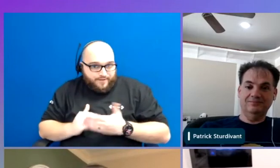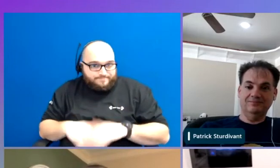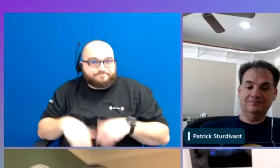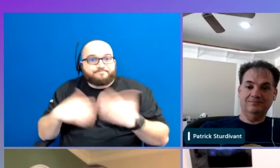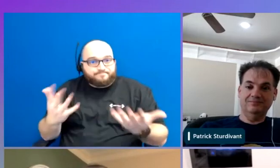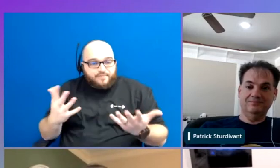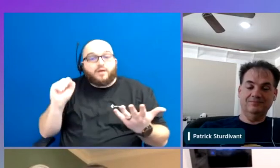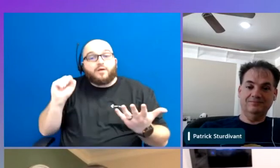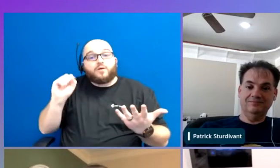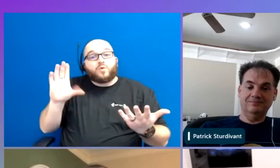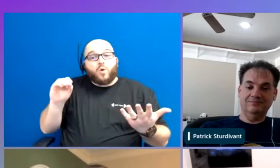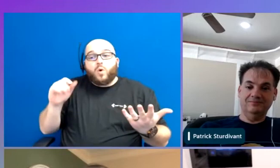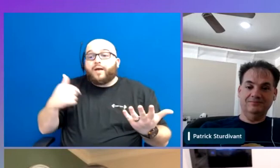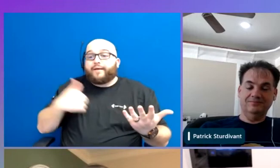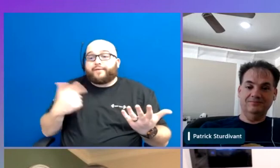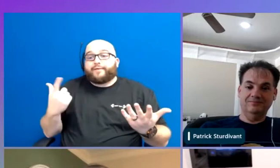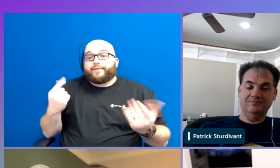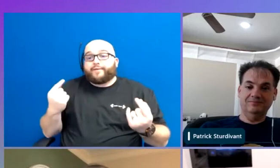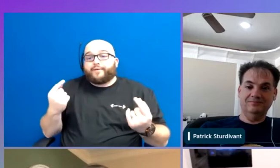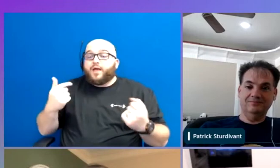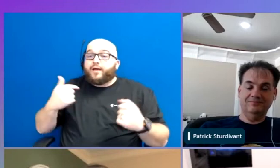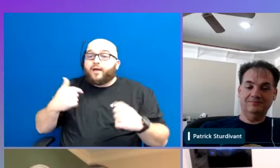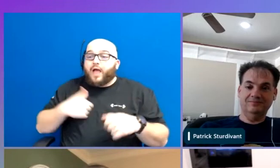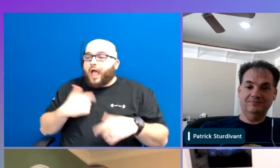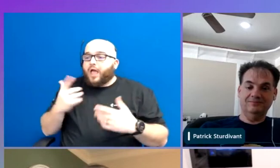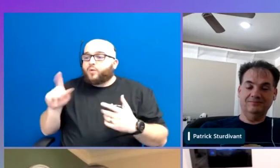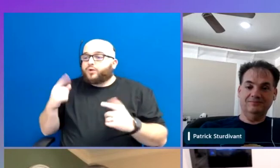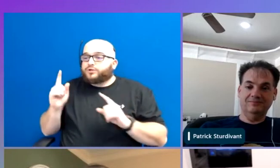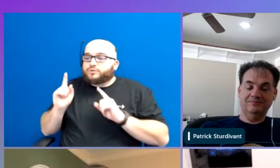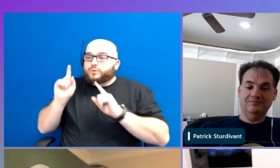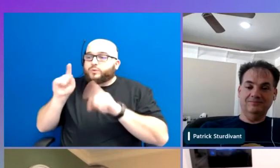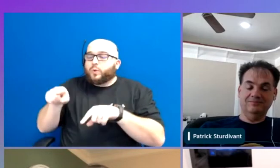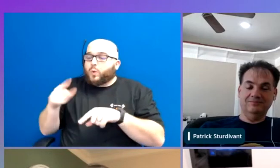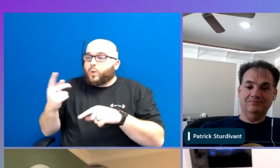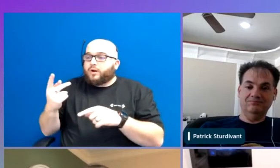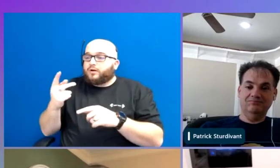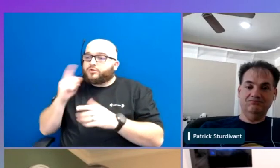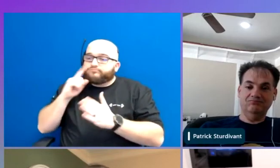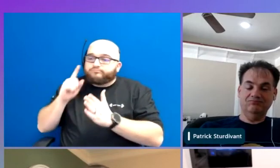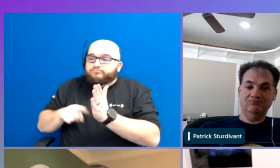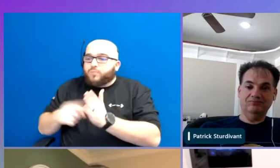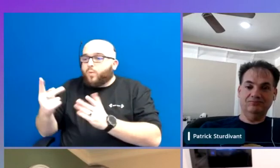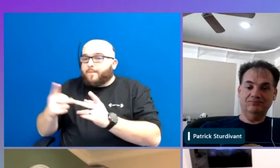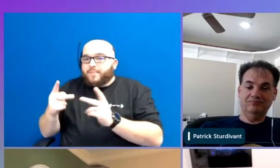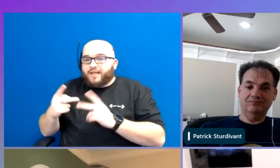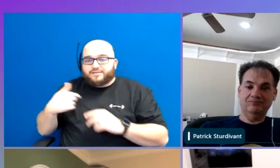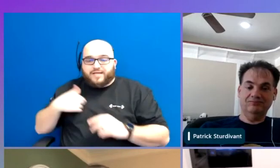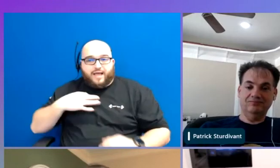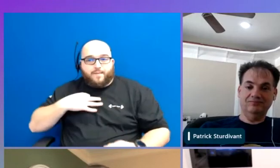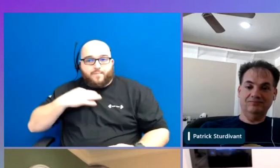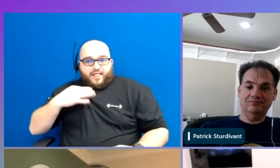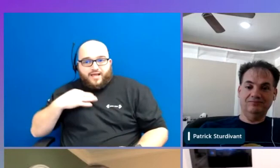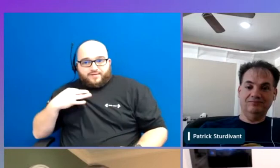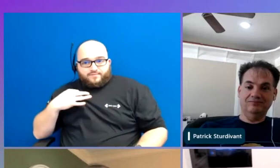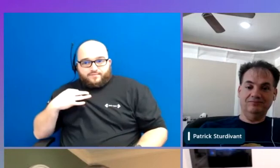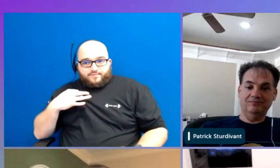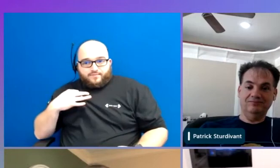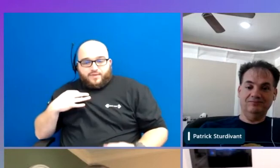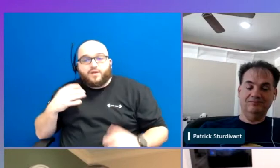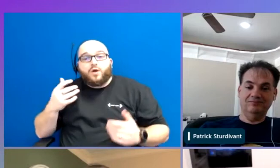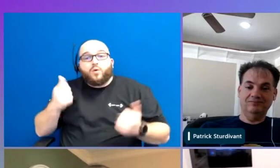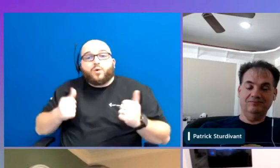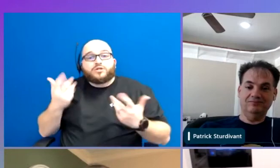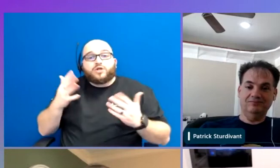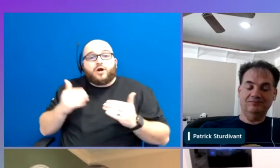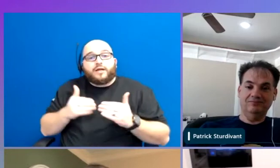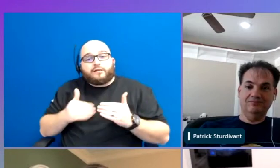I went to take an inventory at one of these places that I applied, which is a step ahead of where I'd gotten so